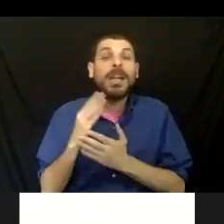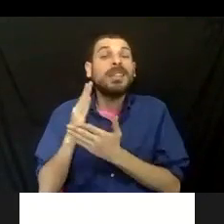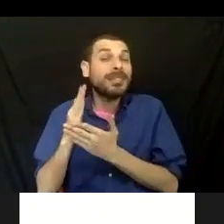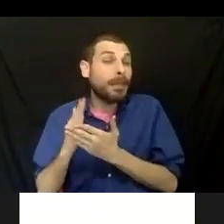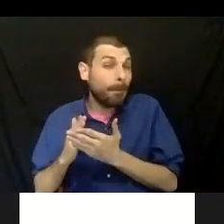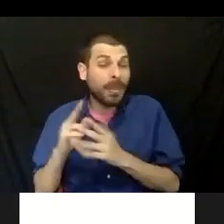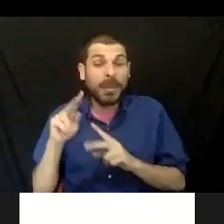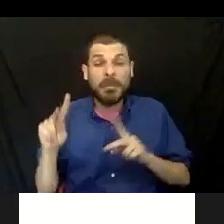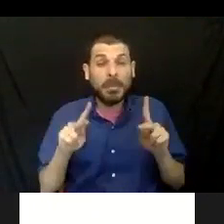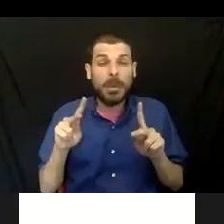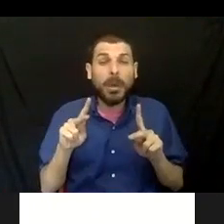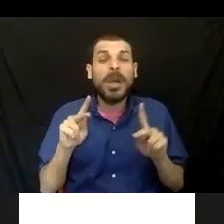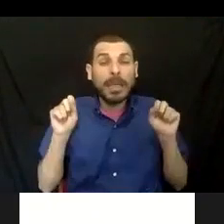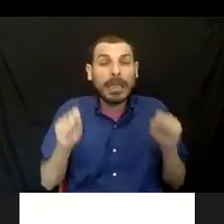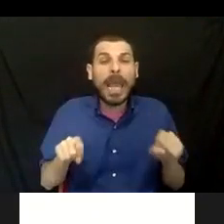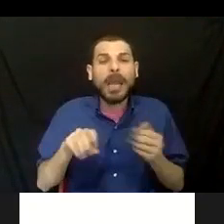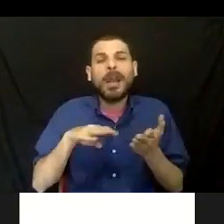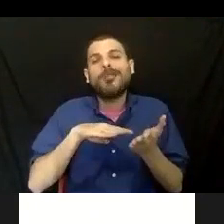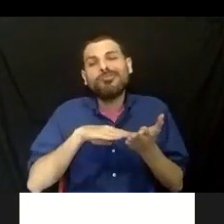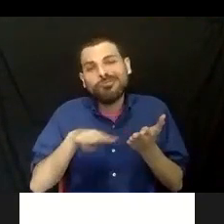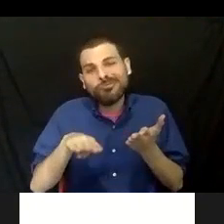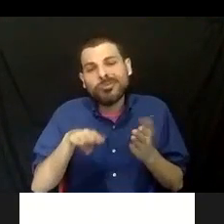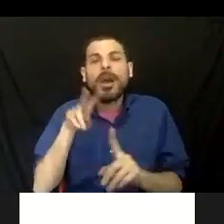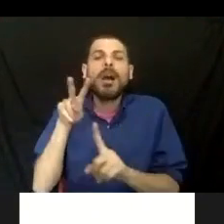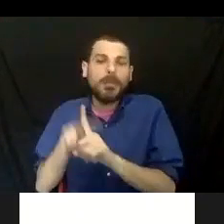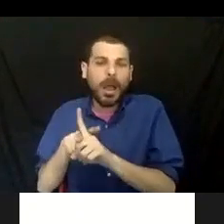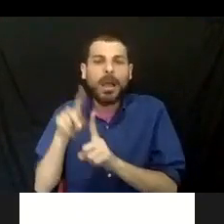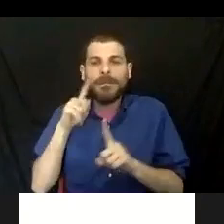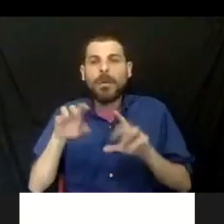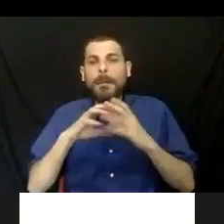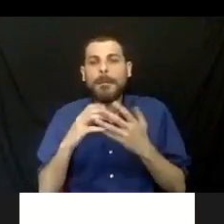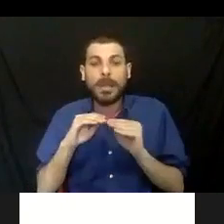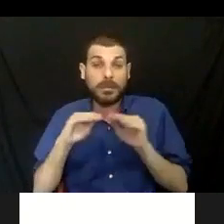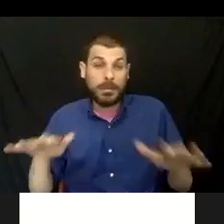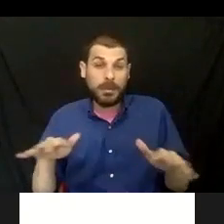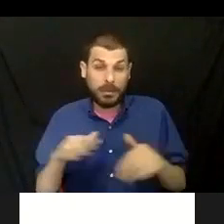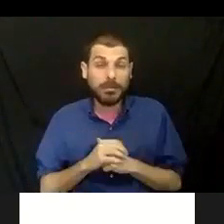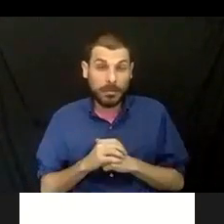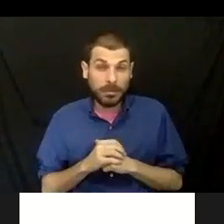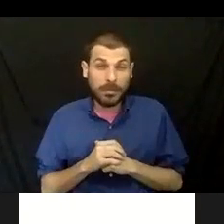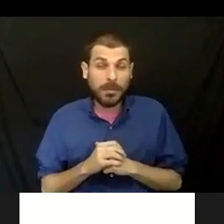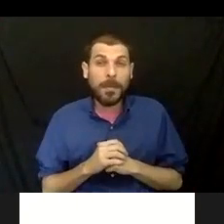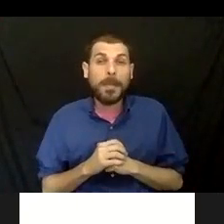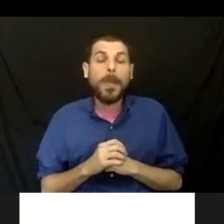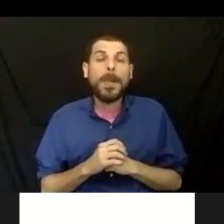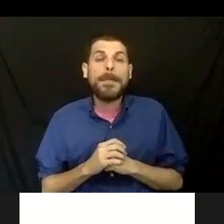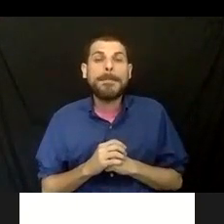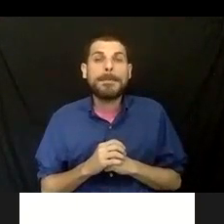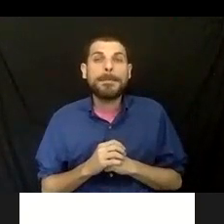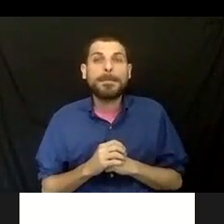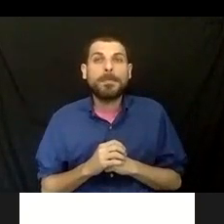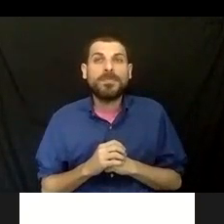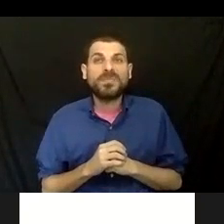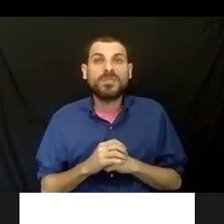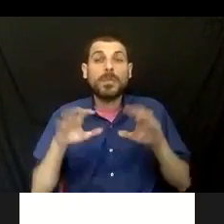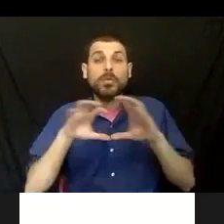for PUA, for pandemic unemployment assistance. So the benefit amount for pandemic